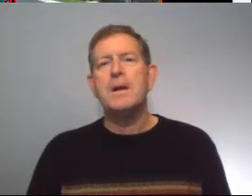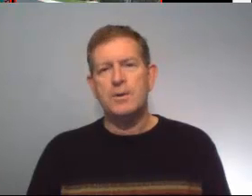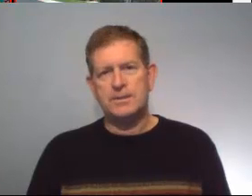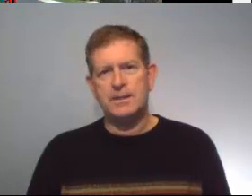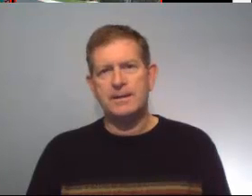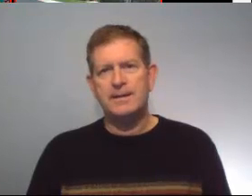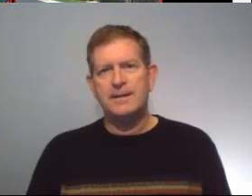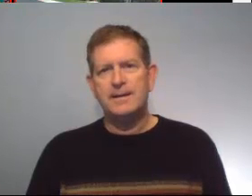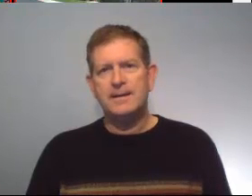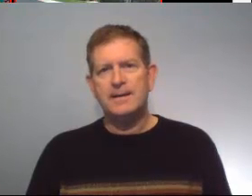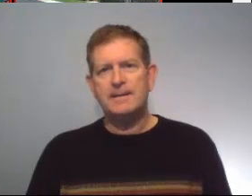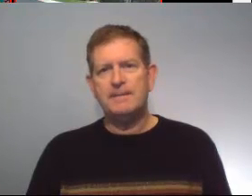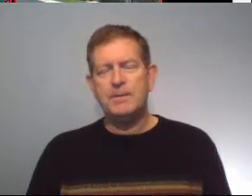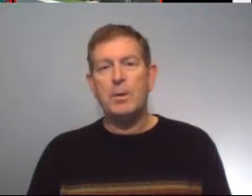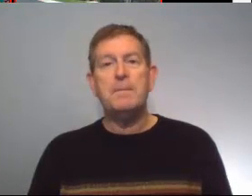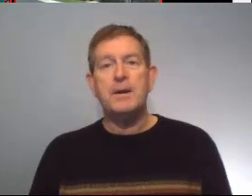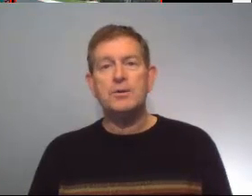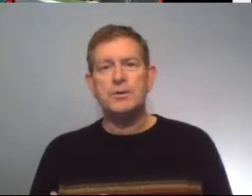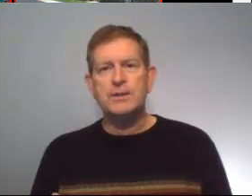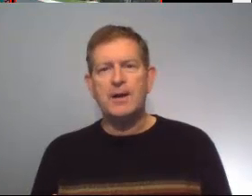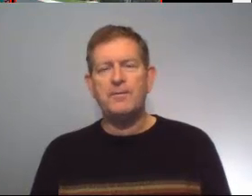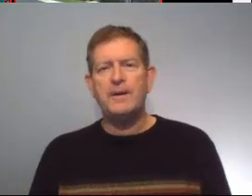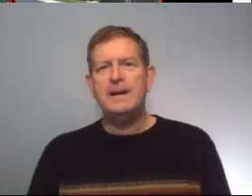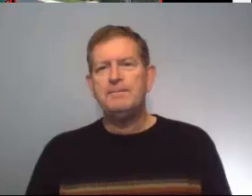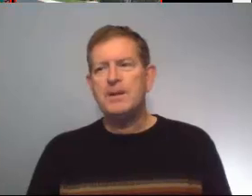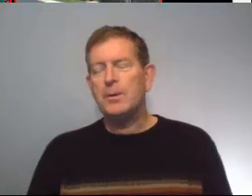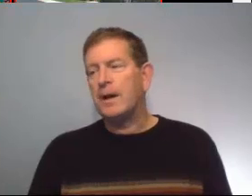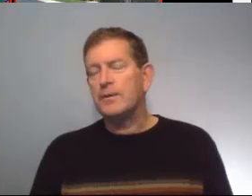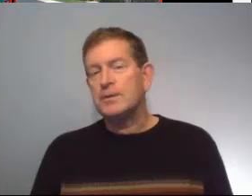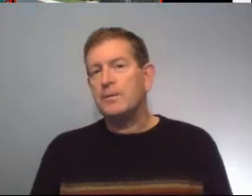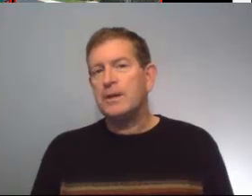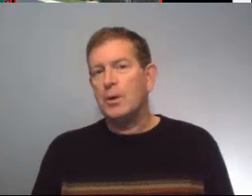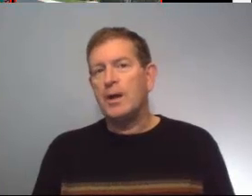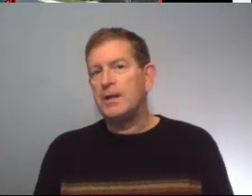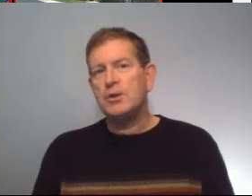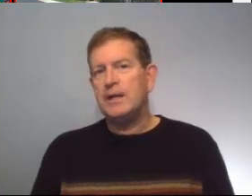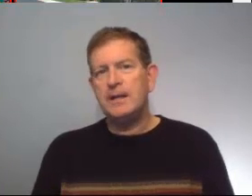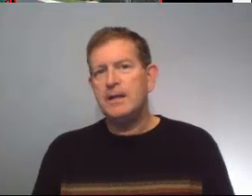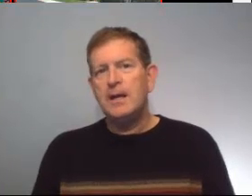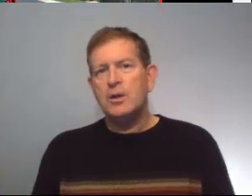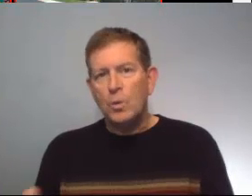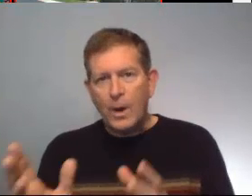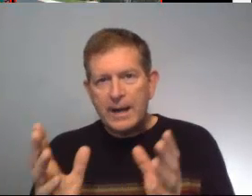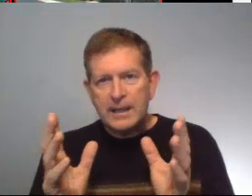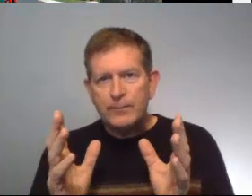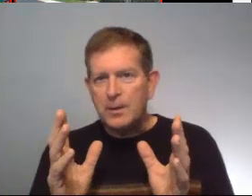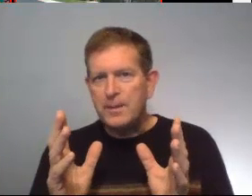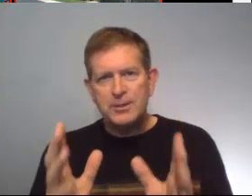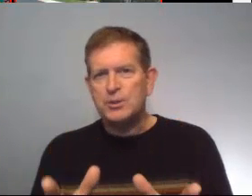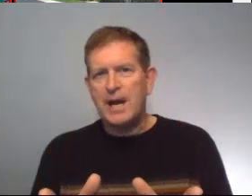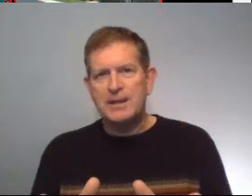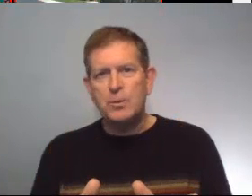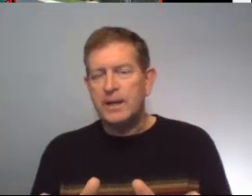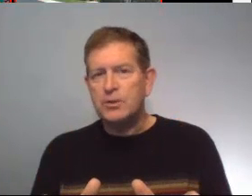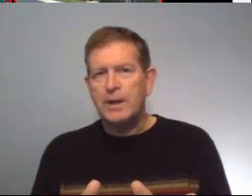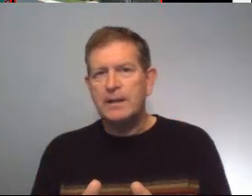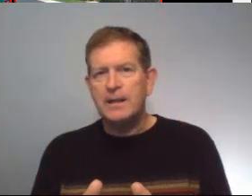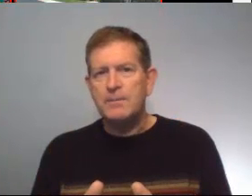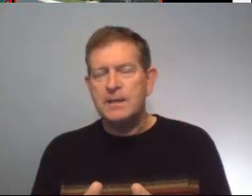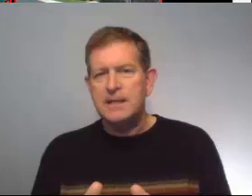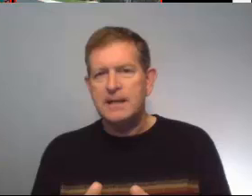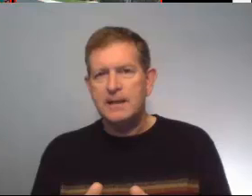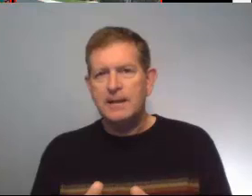be embarrassing. You don't want to embarrass yourself. You don't want others to think you're uneducated. You want to give it your best shot. You want to